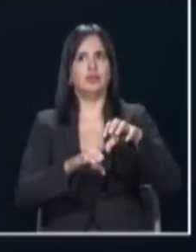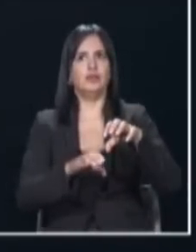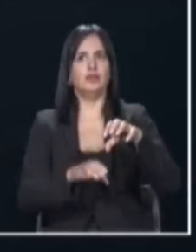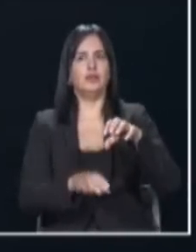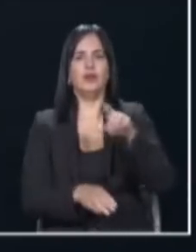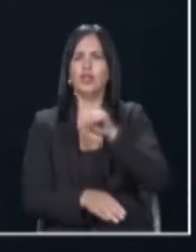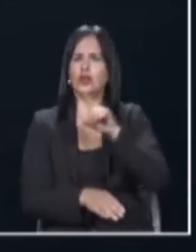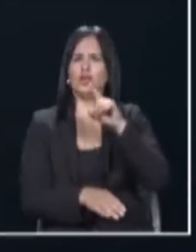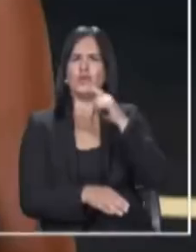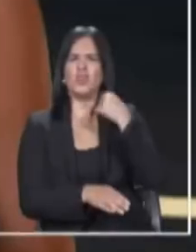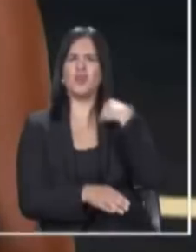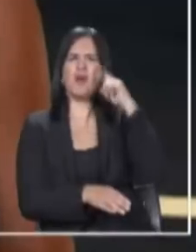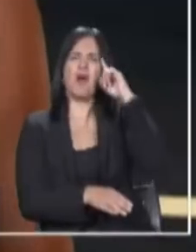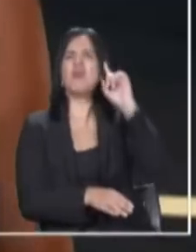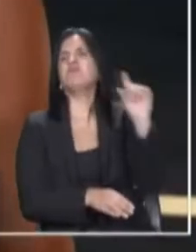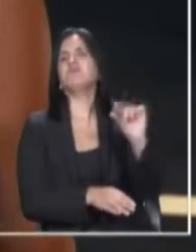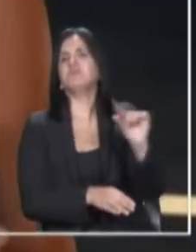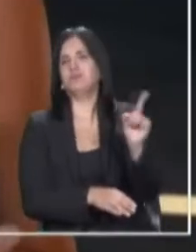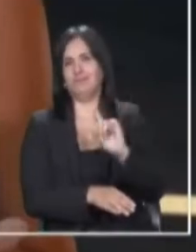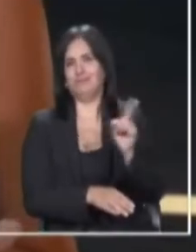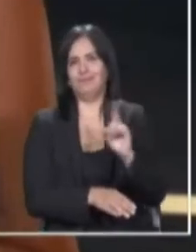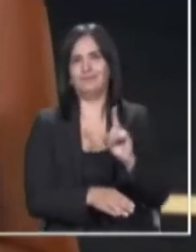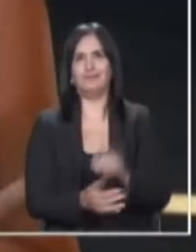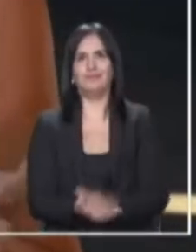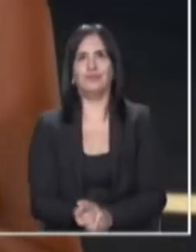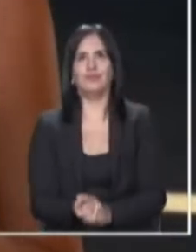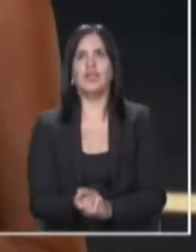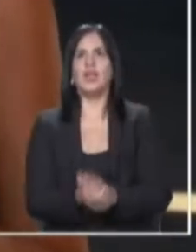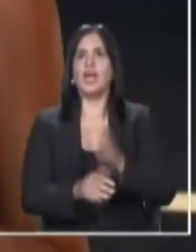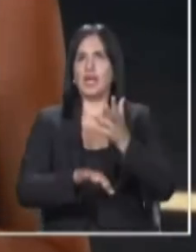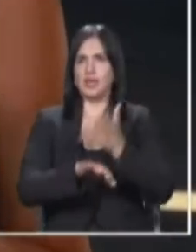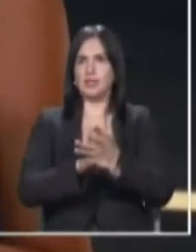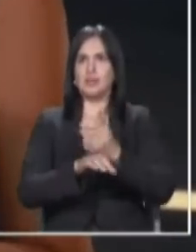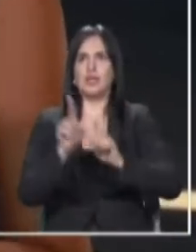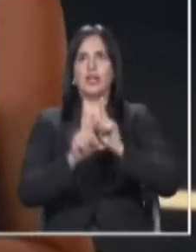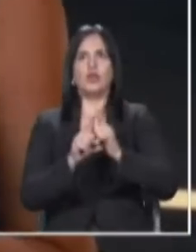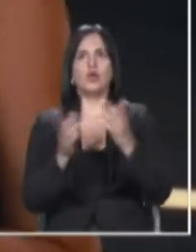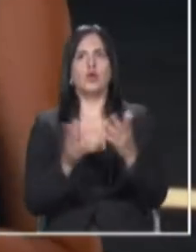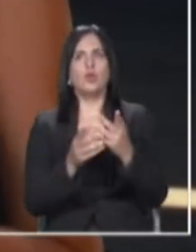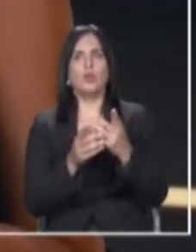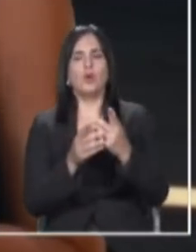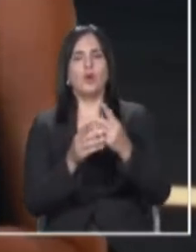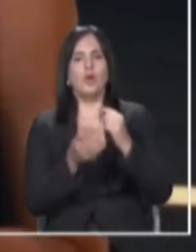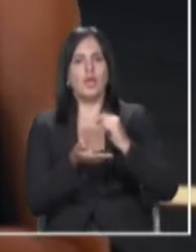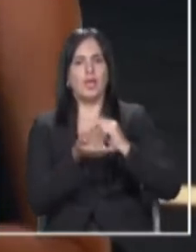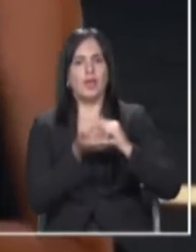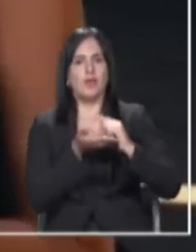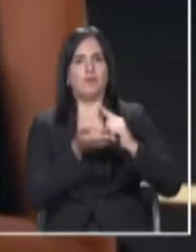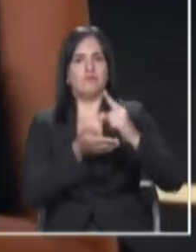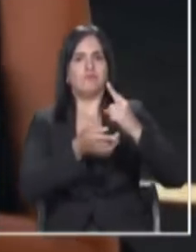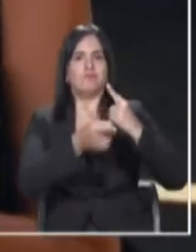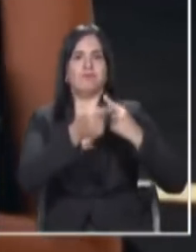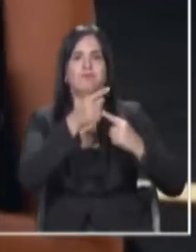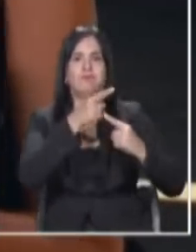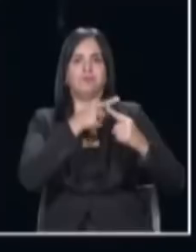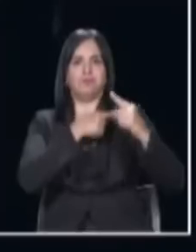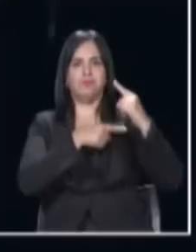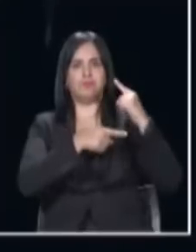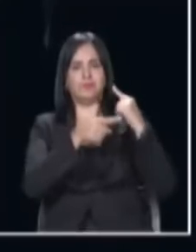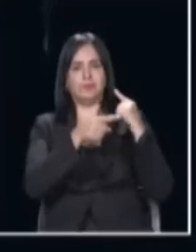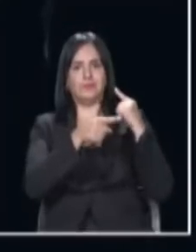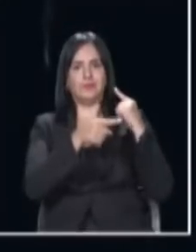underestimated is there such a thing like reverse Evolution or involution